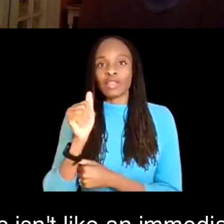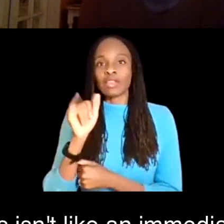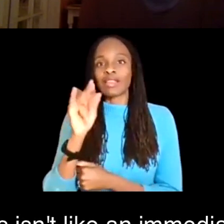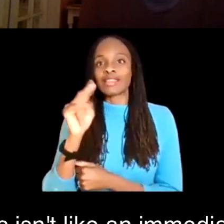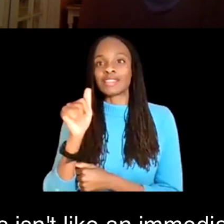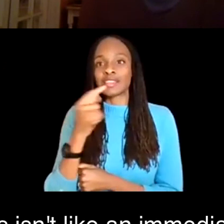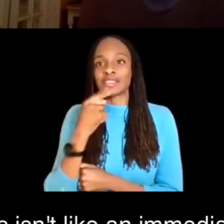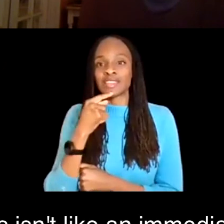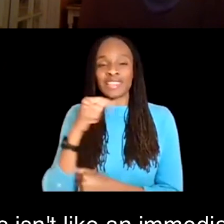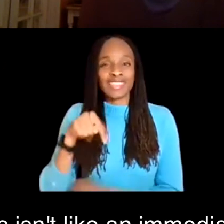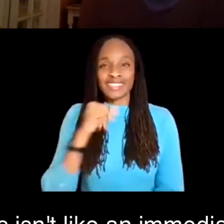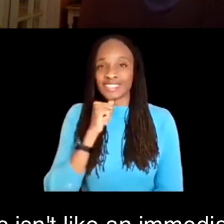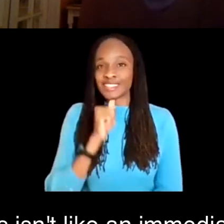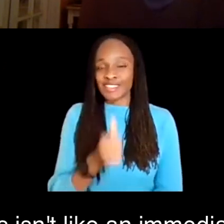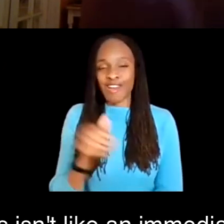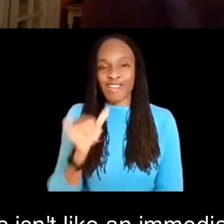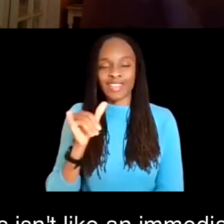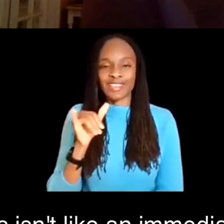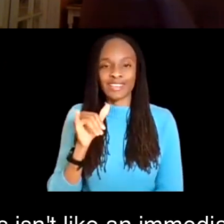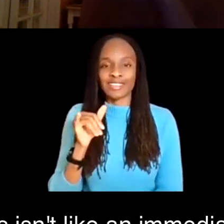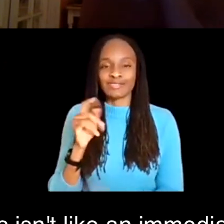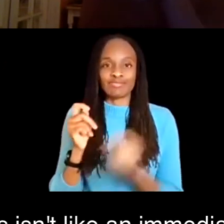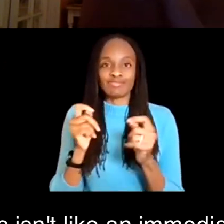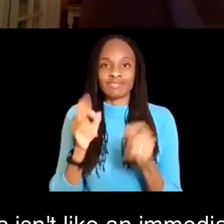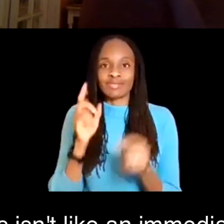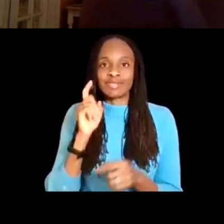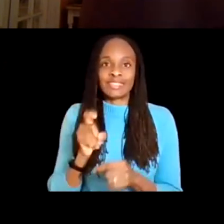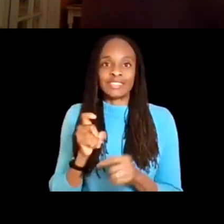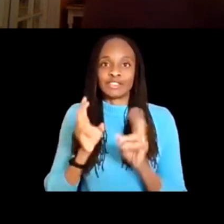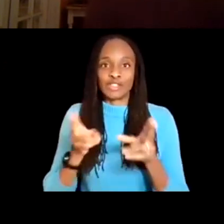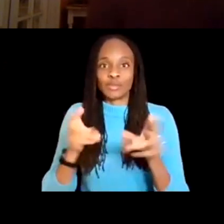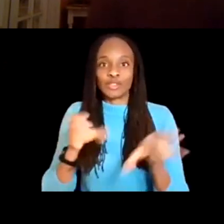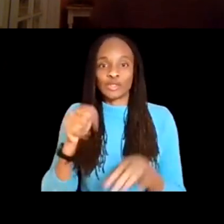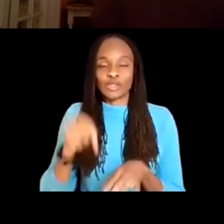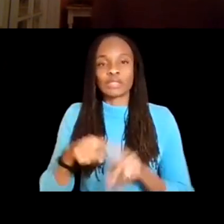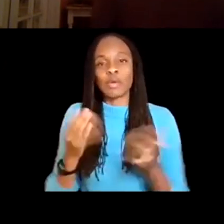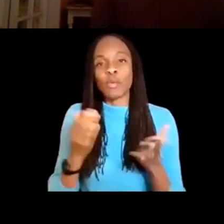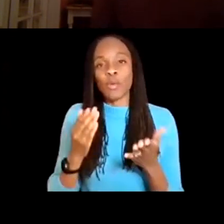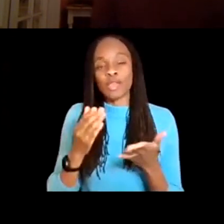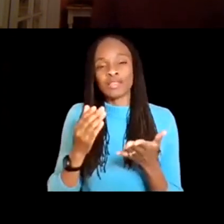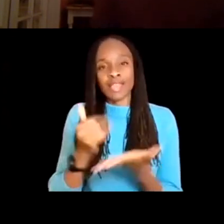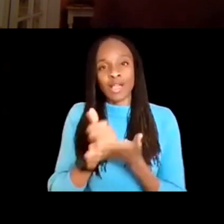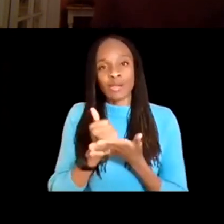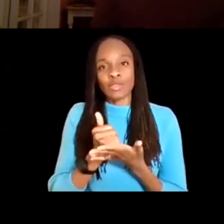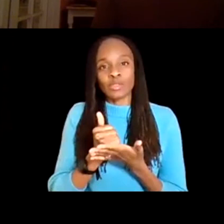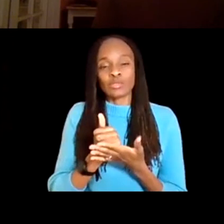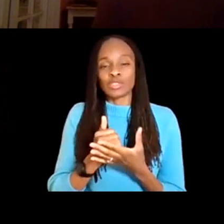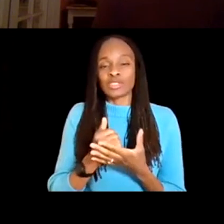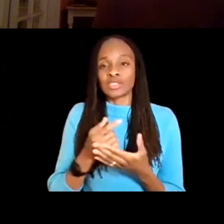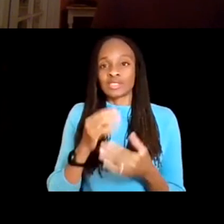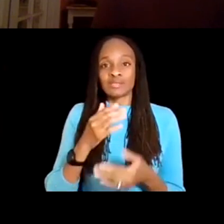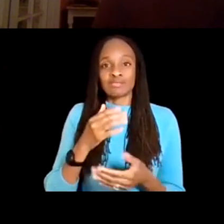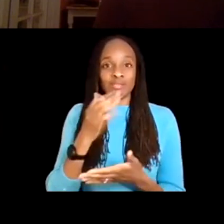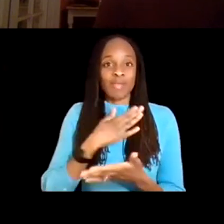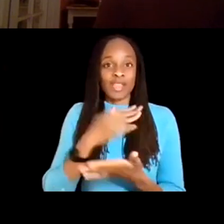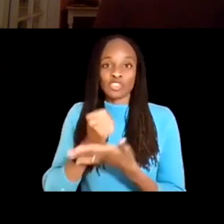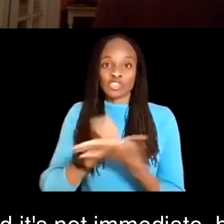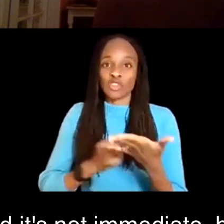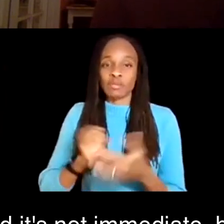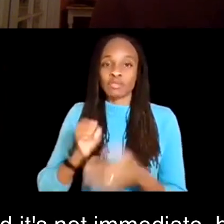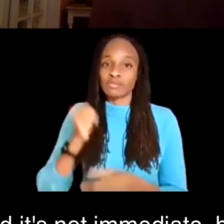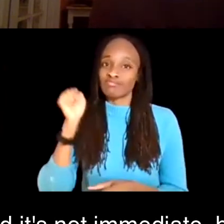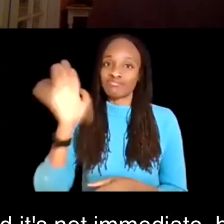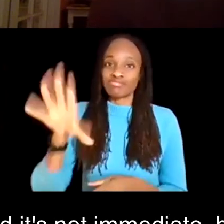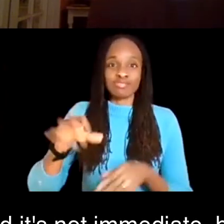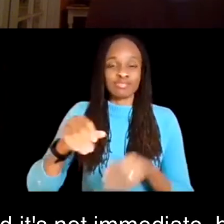this isn't like an immediate thing, but what helped me was just getting my script out there and submitting to competitions. And